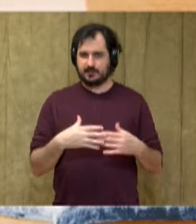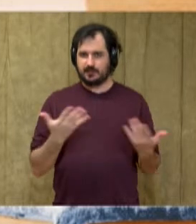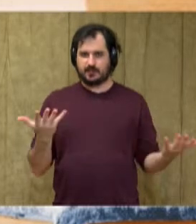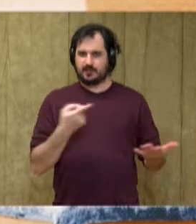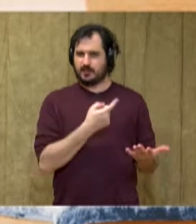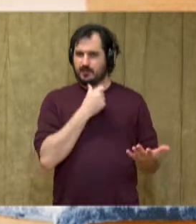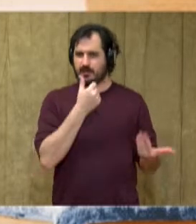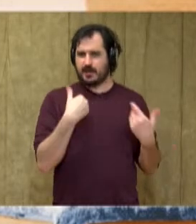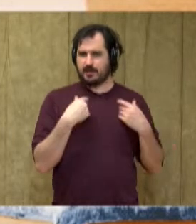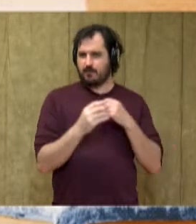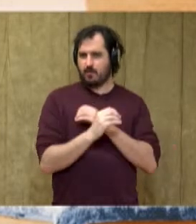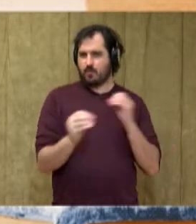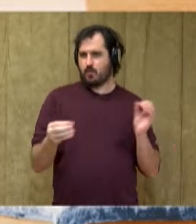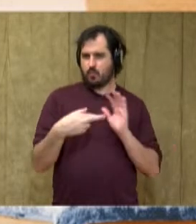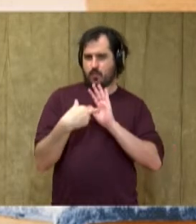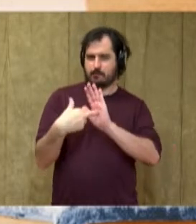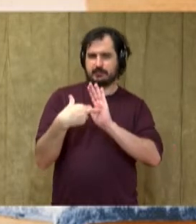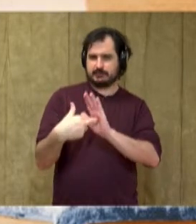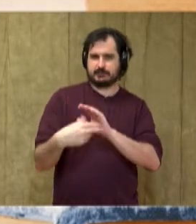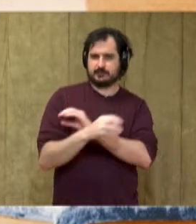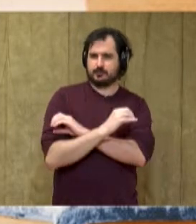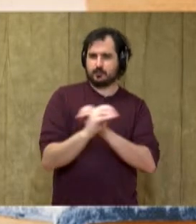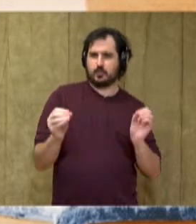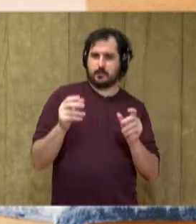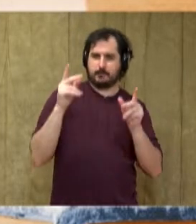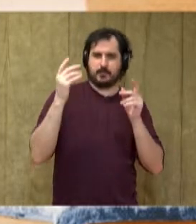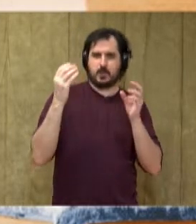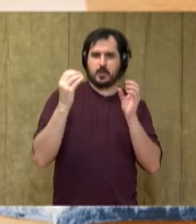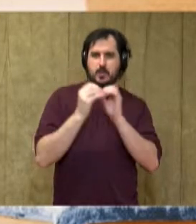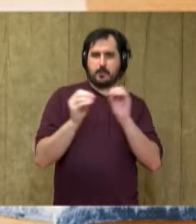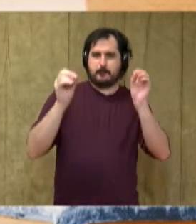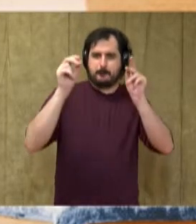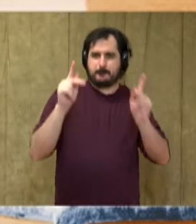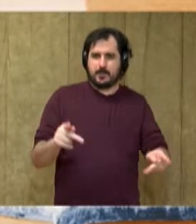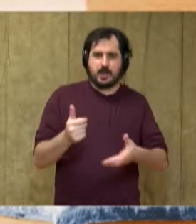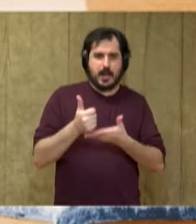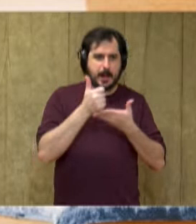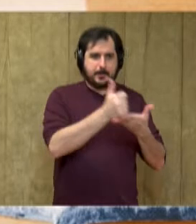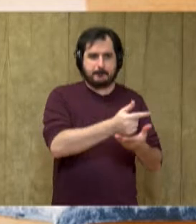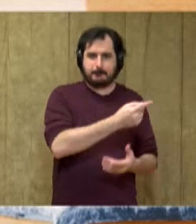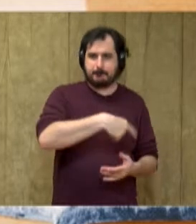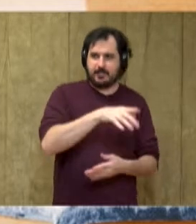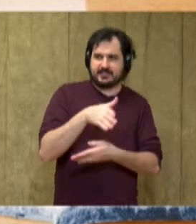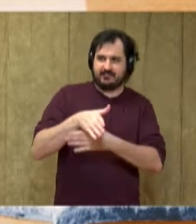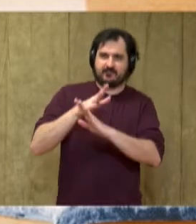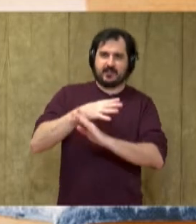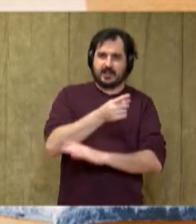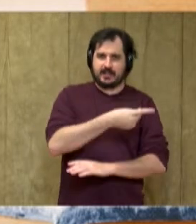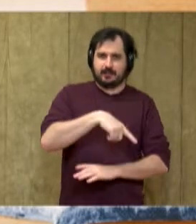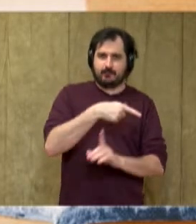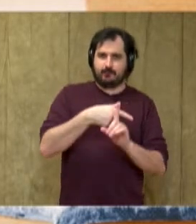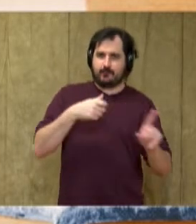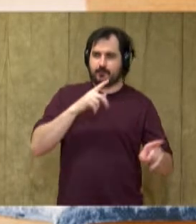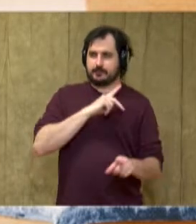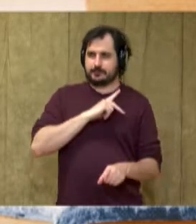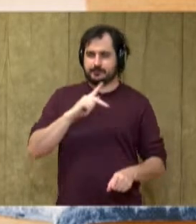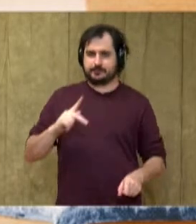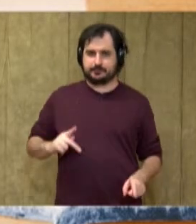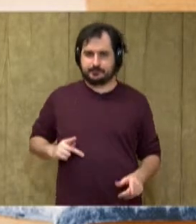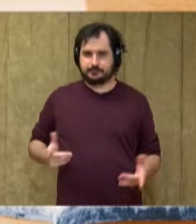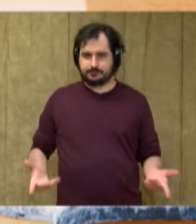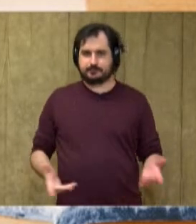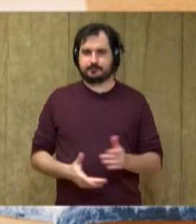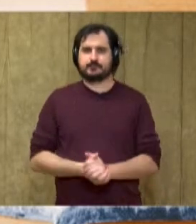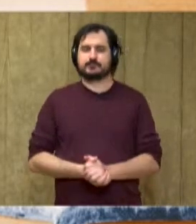vote for or against those taxes? Though many colonists would say loyal to the Crown and obey its law no matter